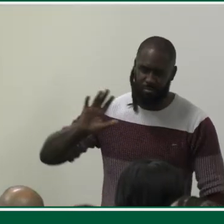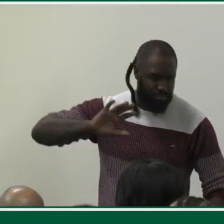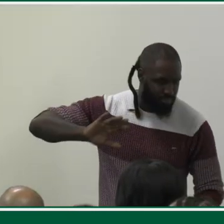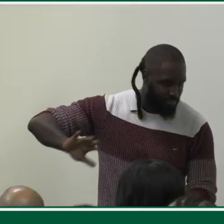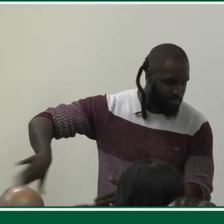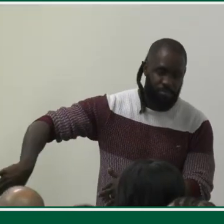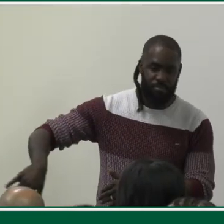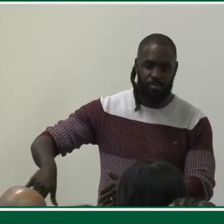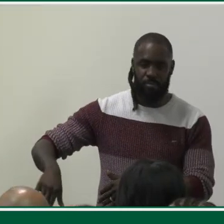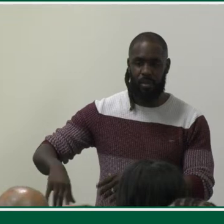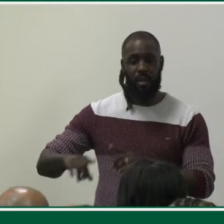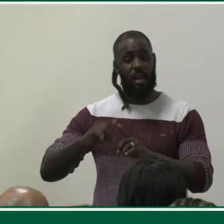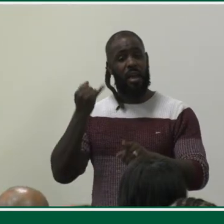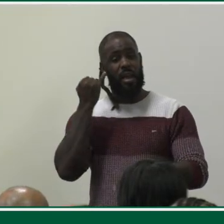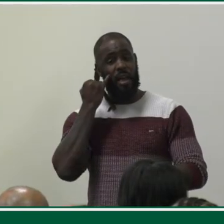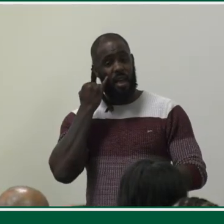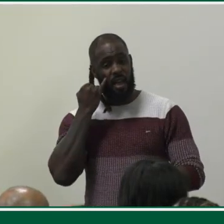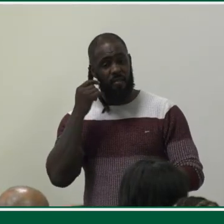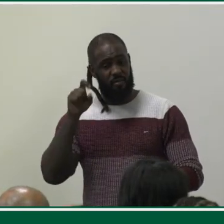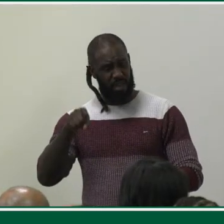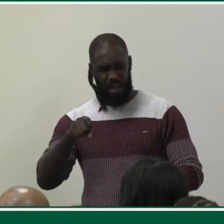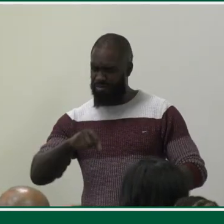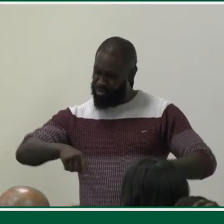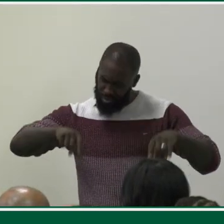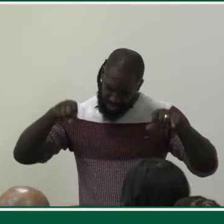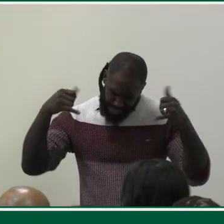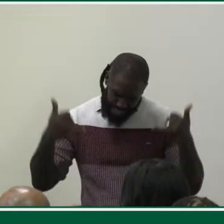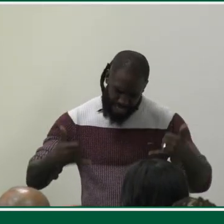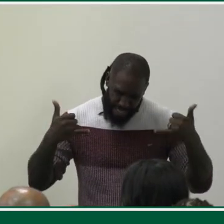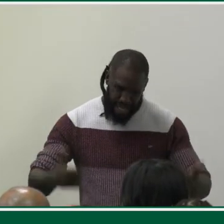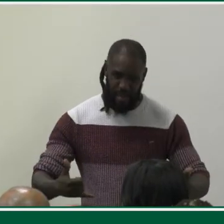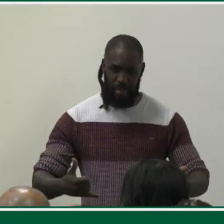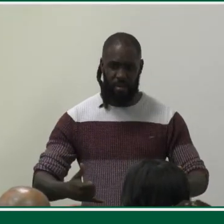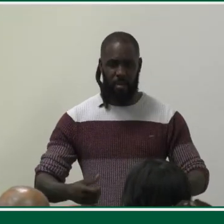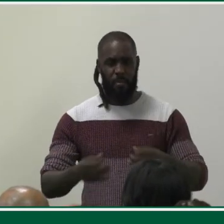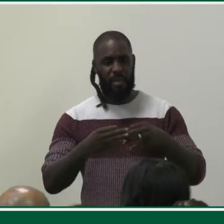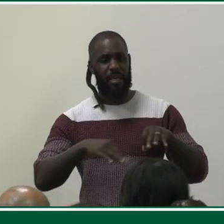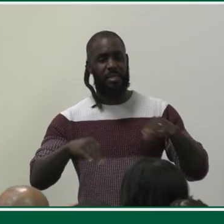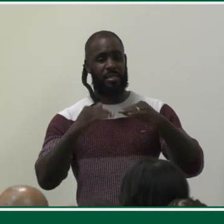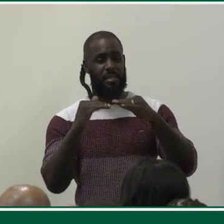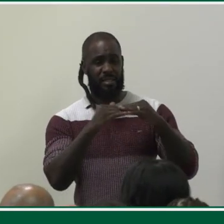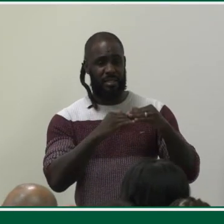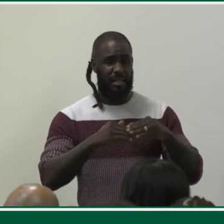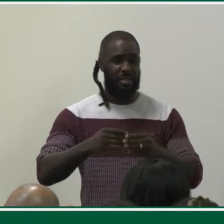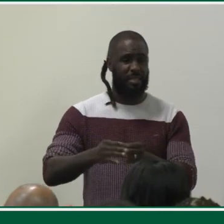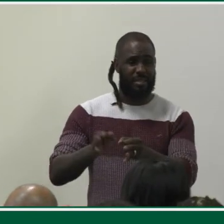But if we're going to do it, we're going to do it now, because justice delayed is justice denied. Yeah.